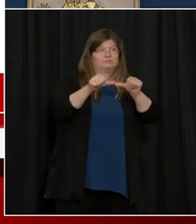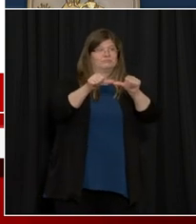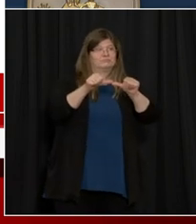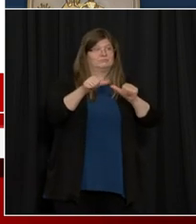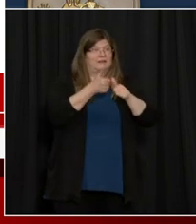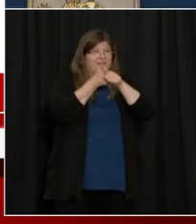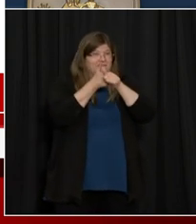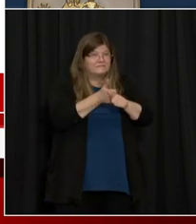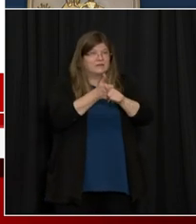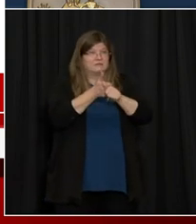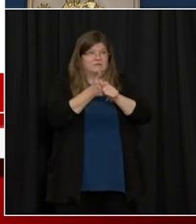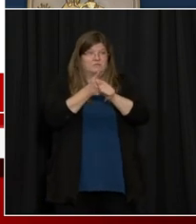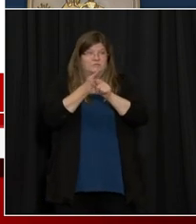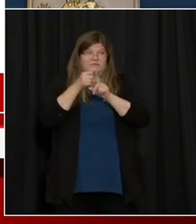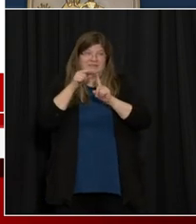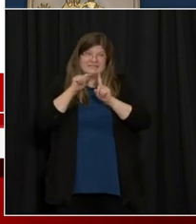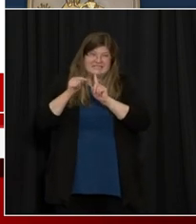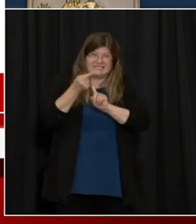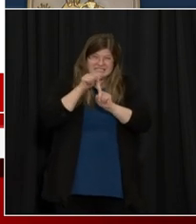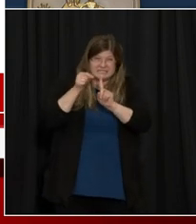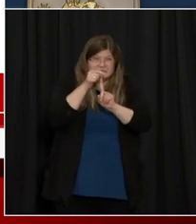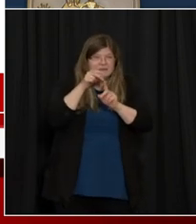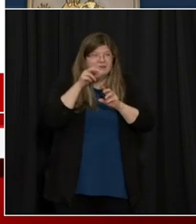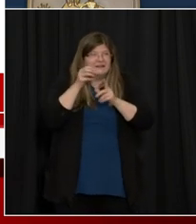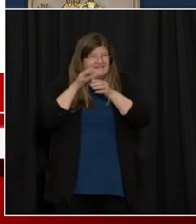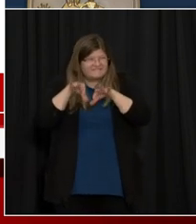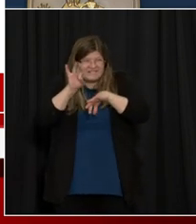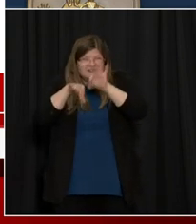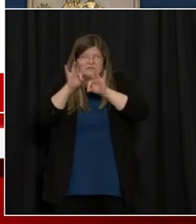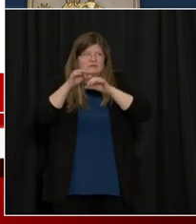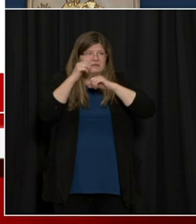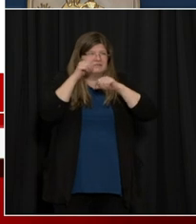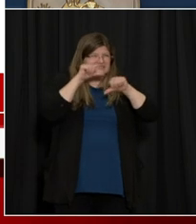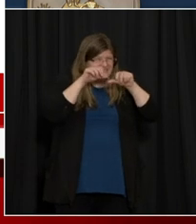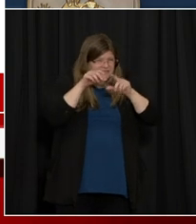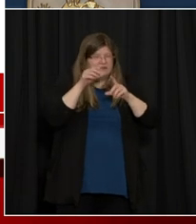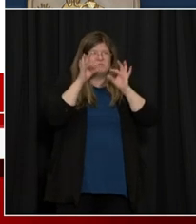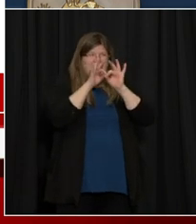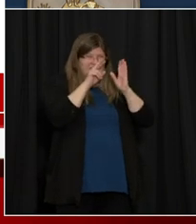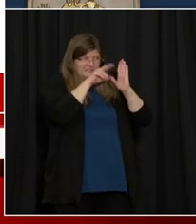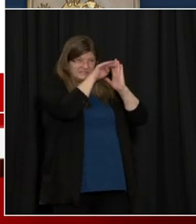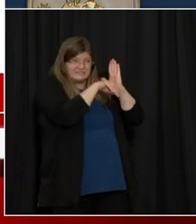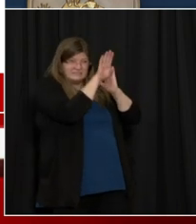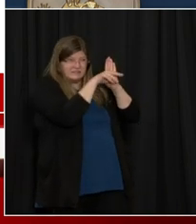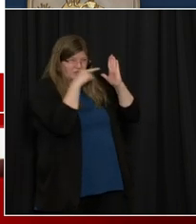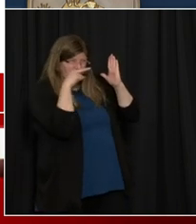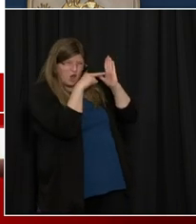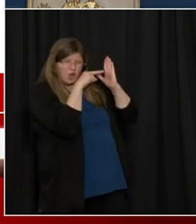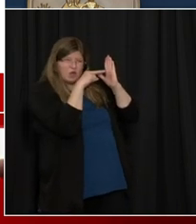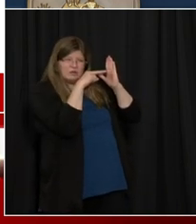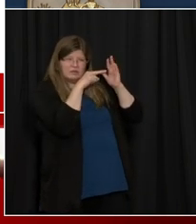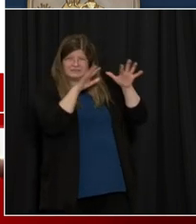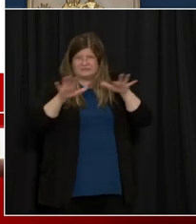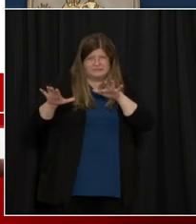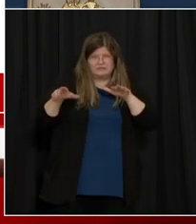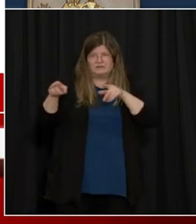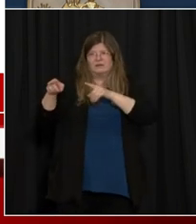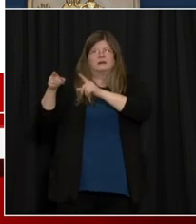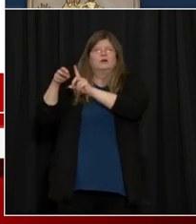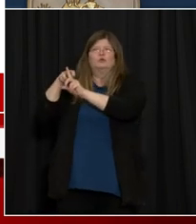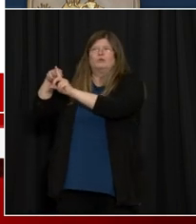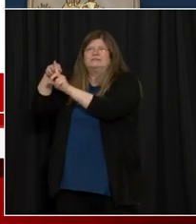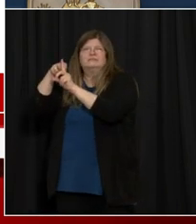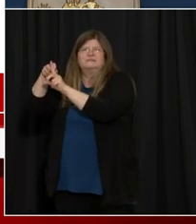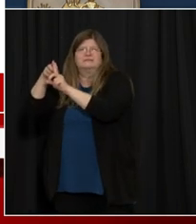the science and begin our phased reopening when the data suggests that we can. The health and safety